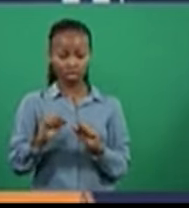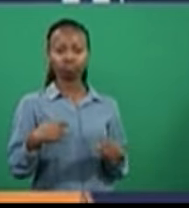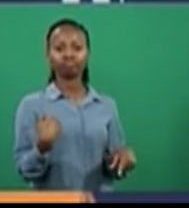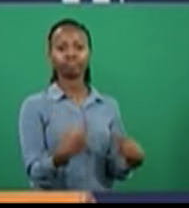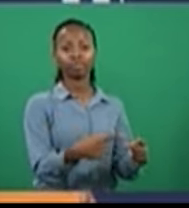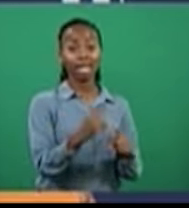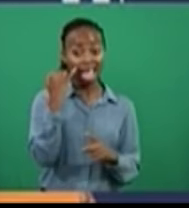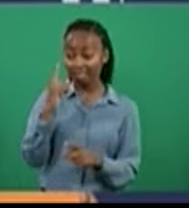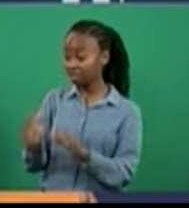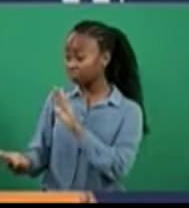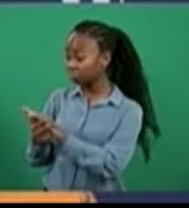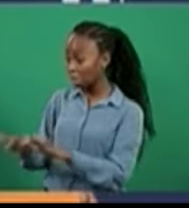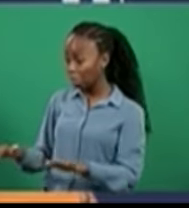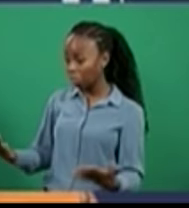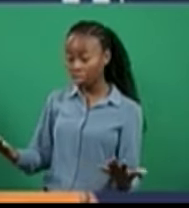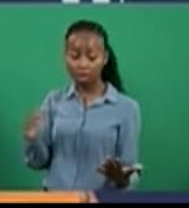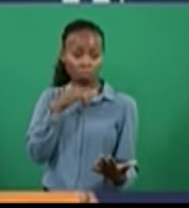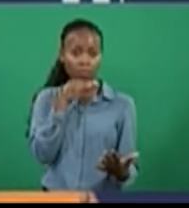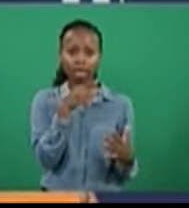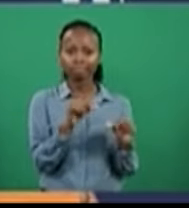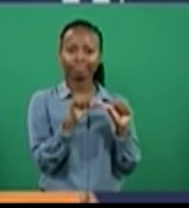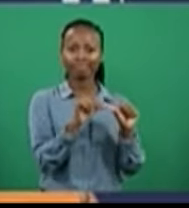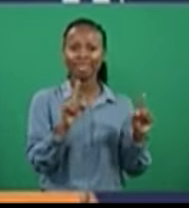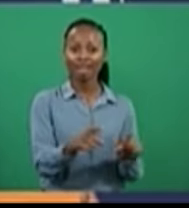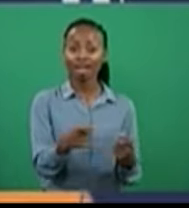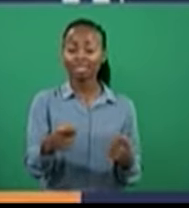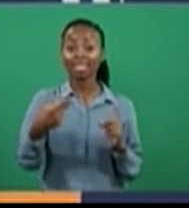the Treasury. Hillary.